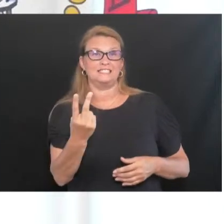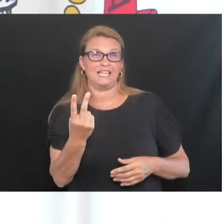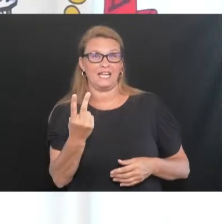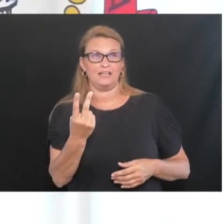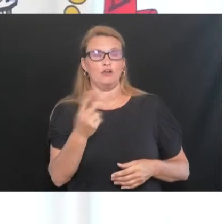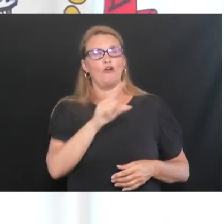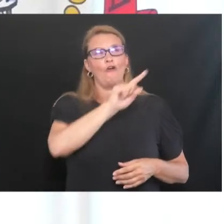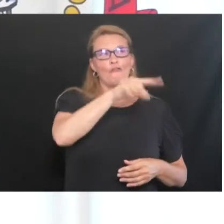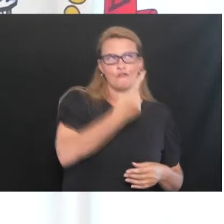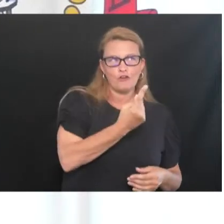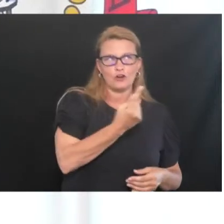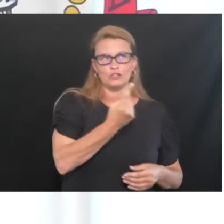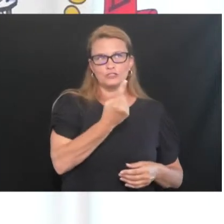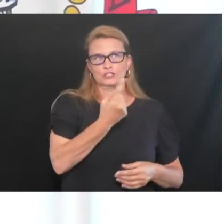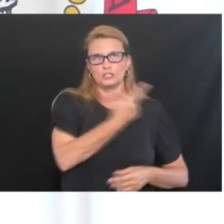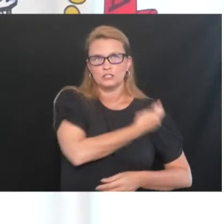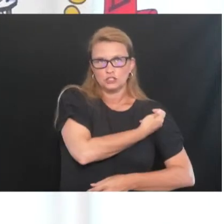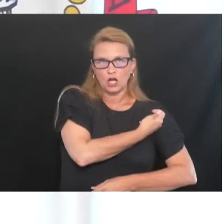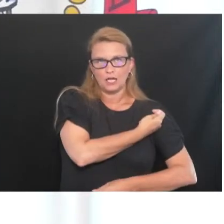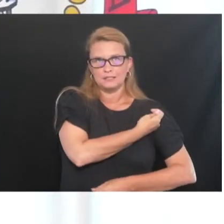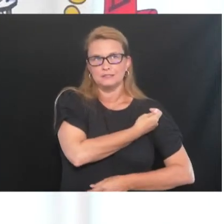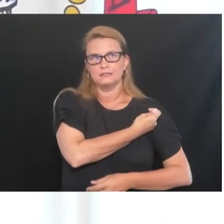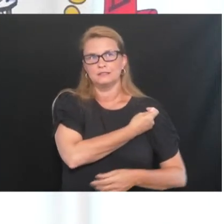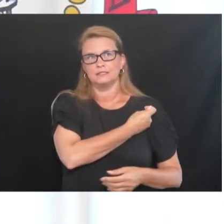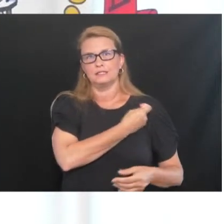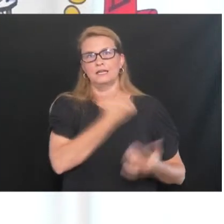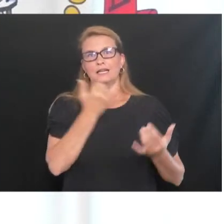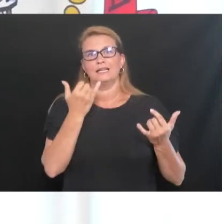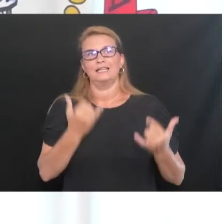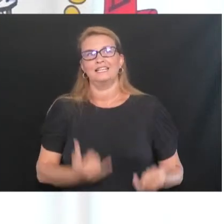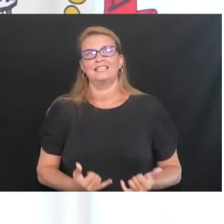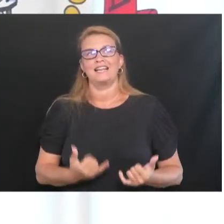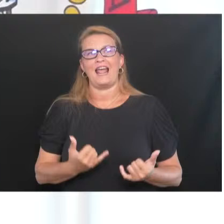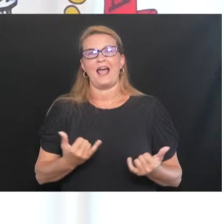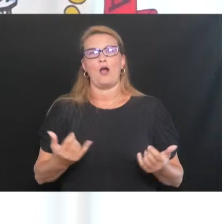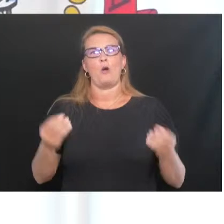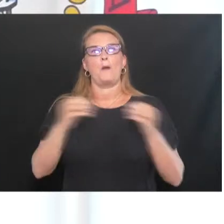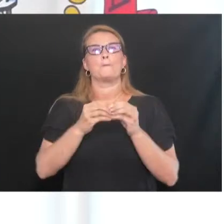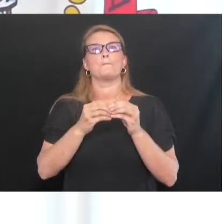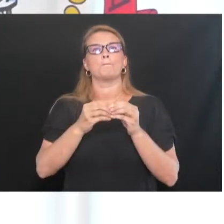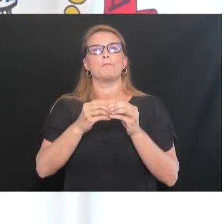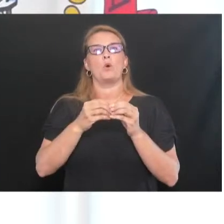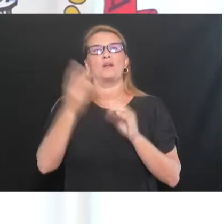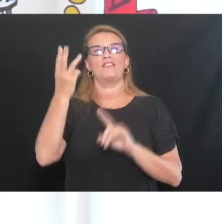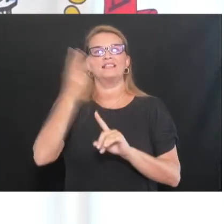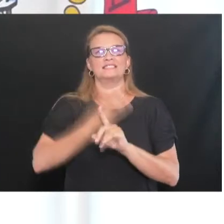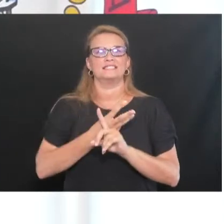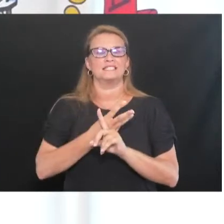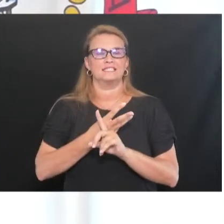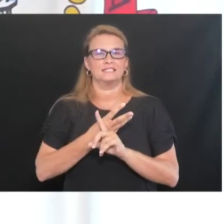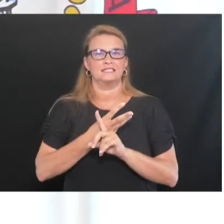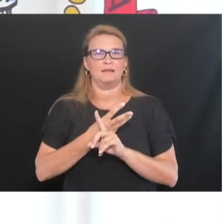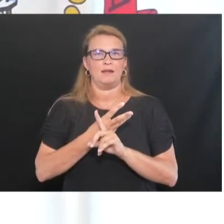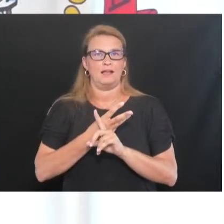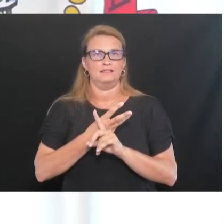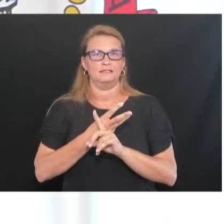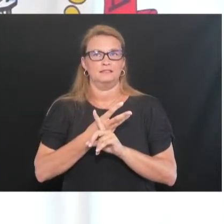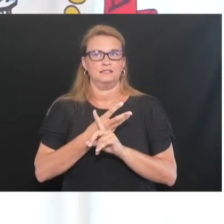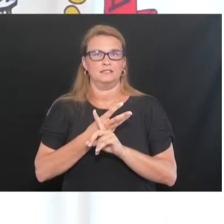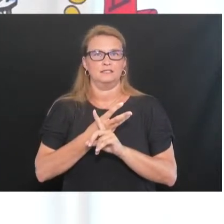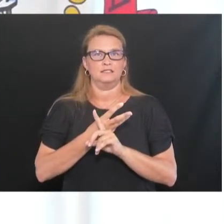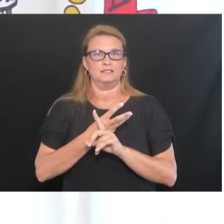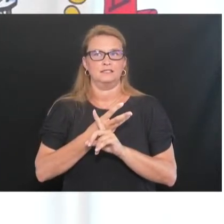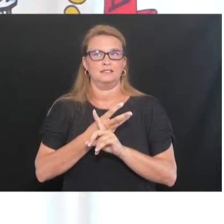your first dose of your vaccine rather, is now 6 months or older, or more